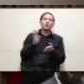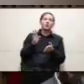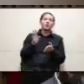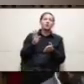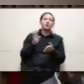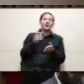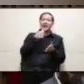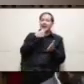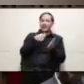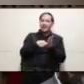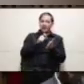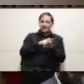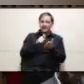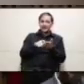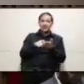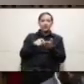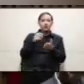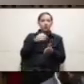PER.